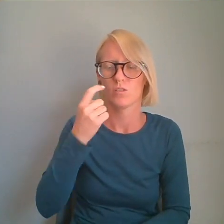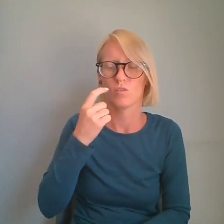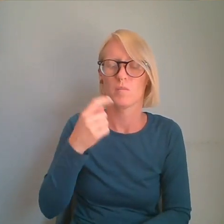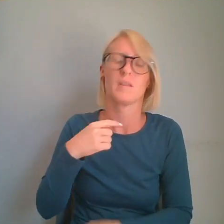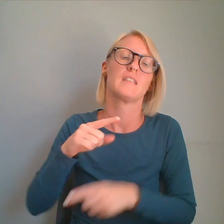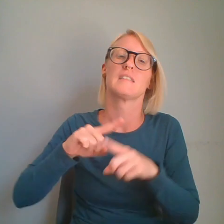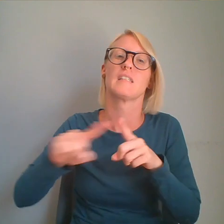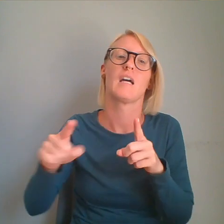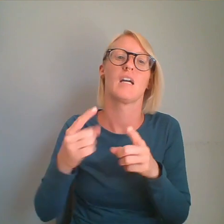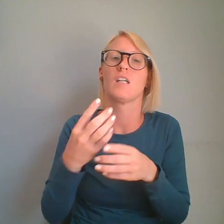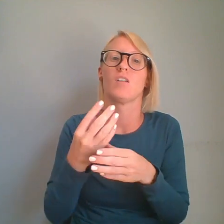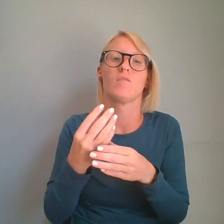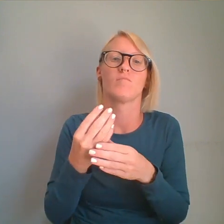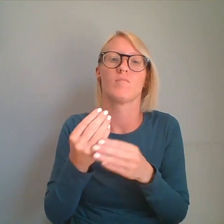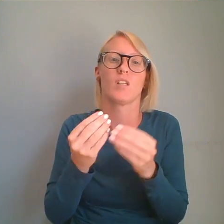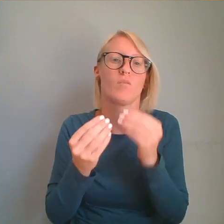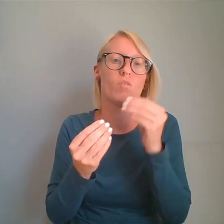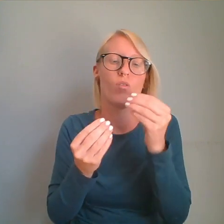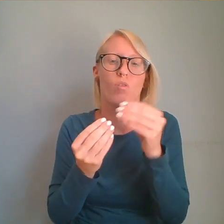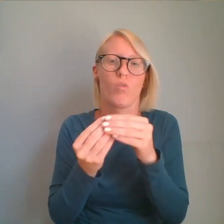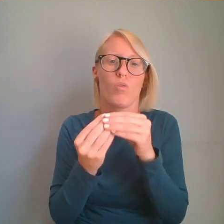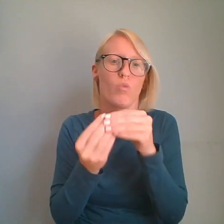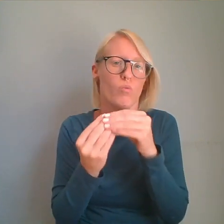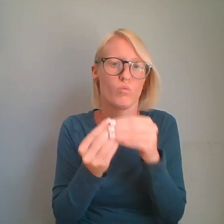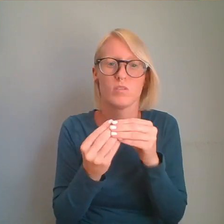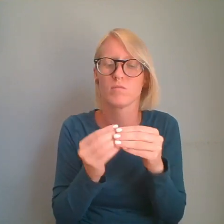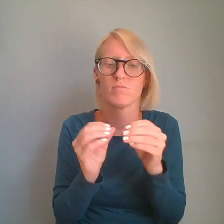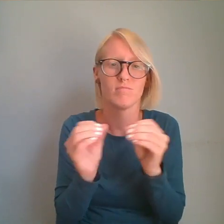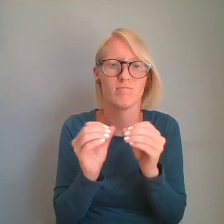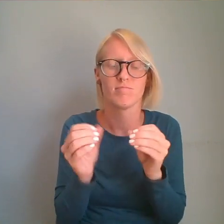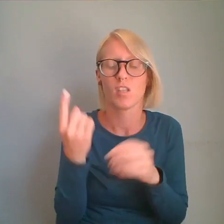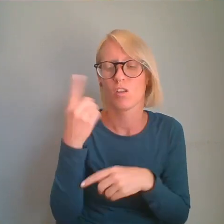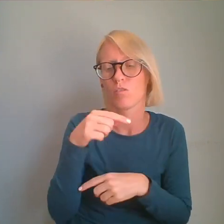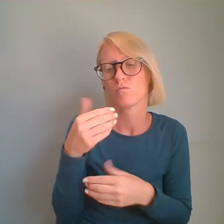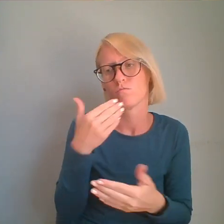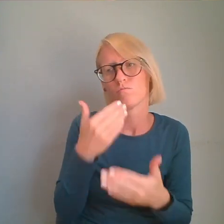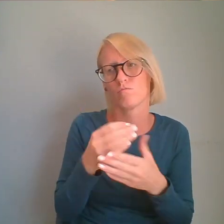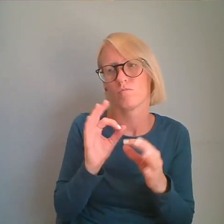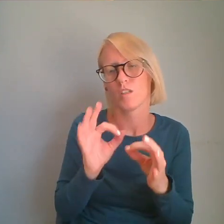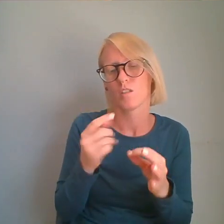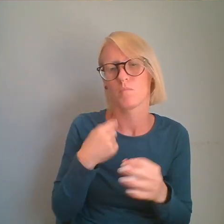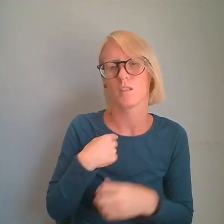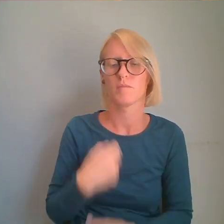right now. This looks good to me. Okay, perfect.